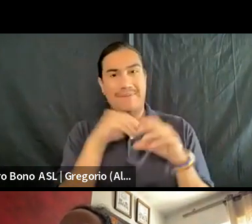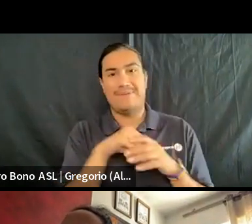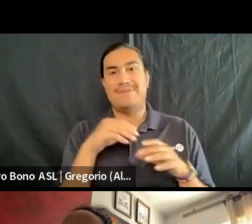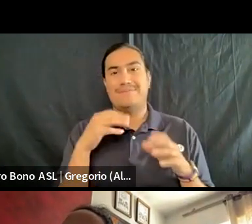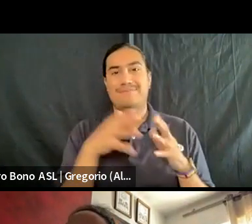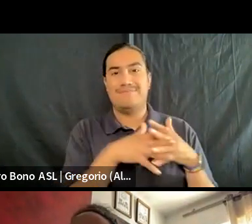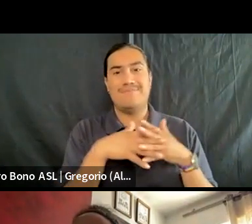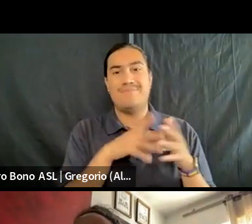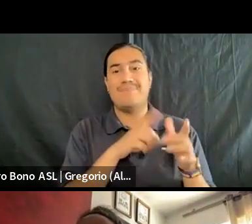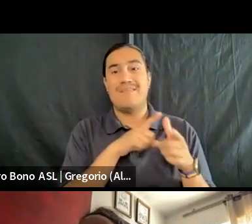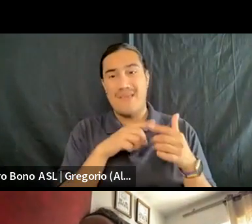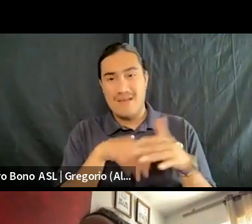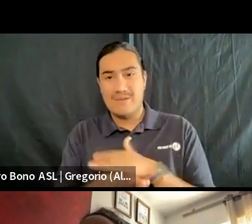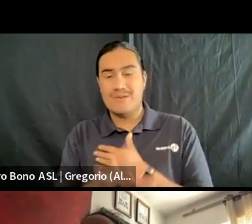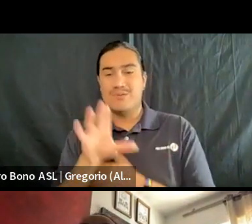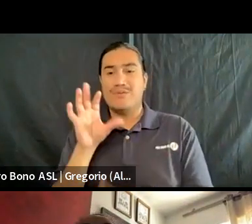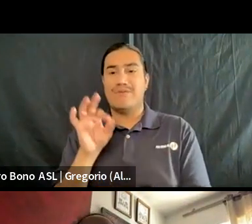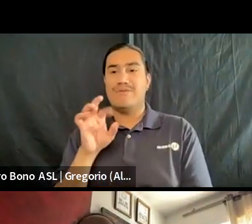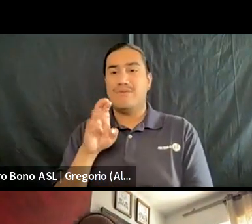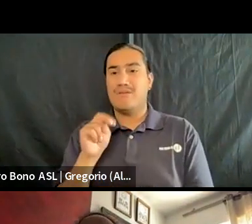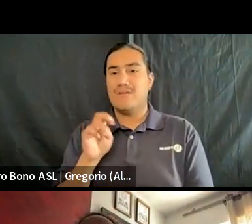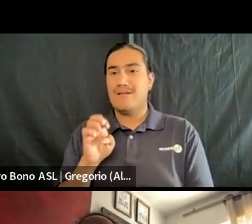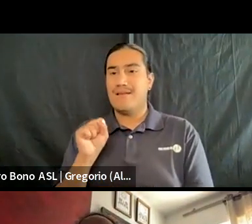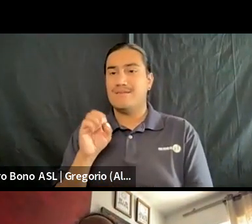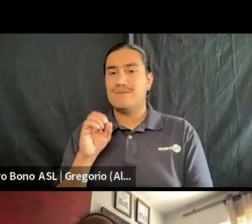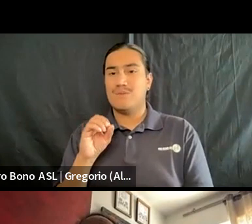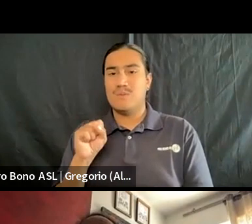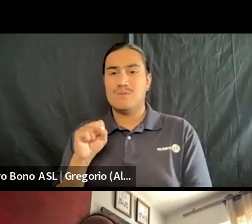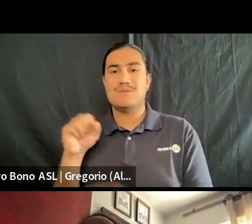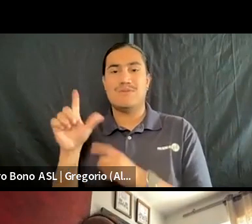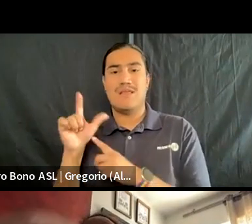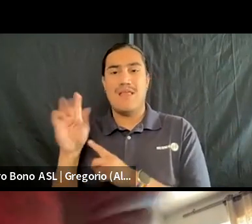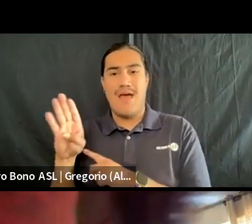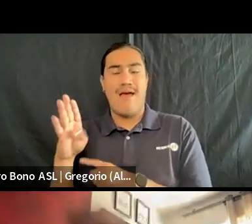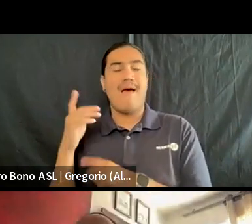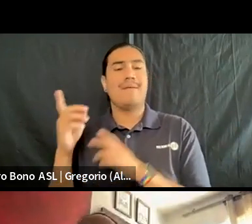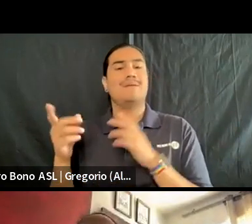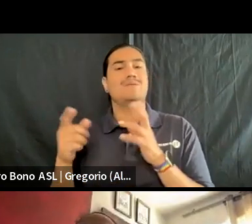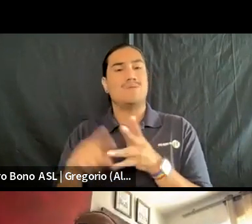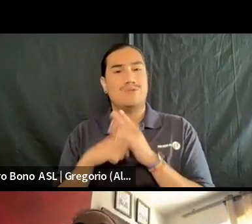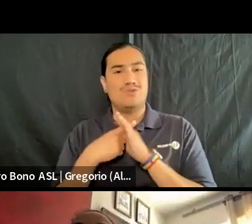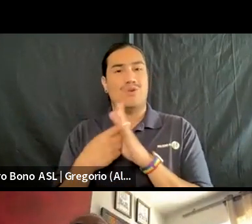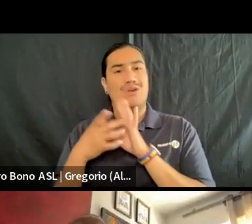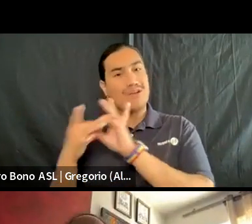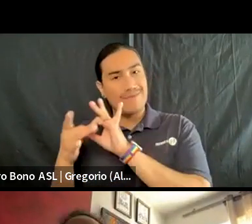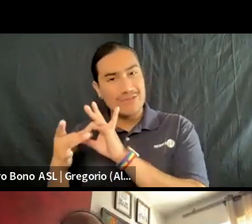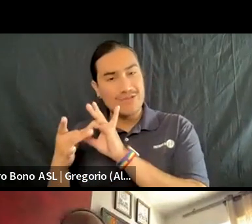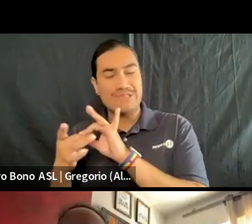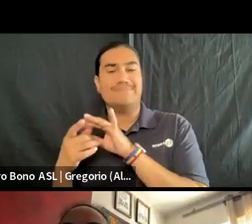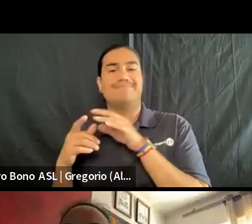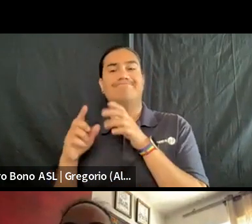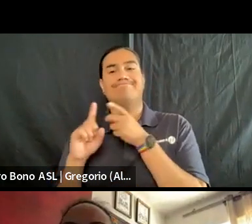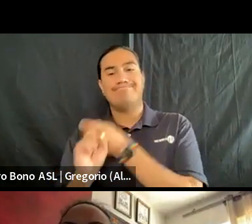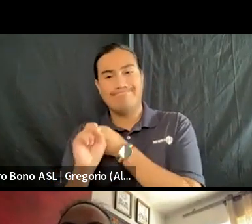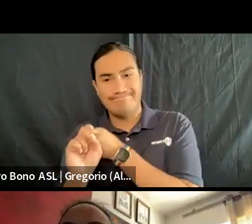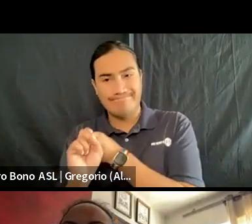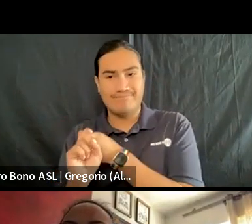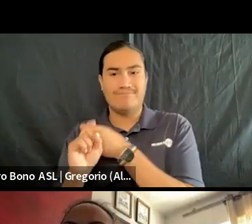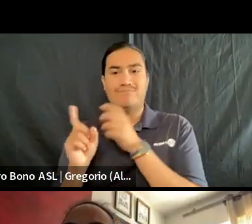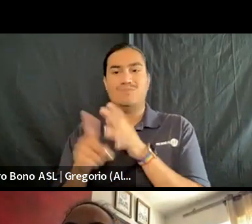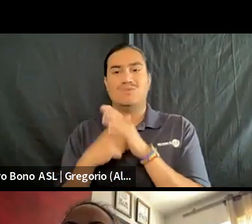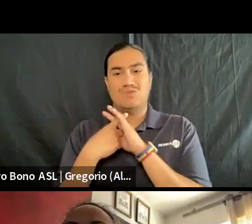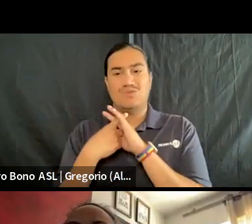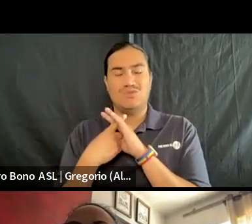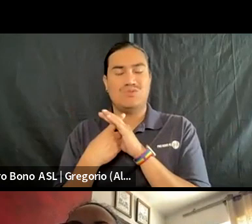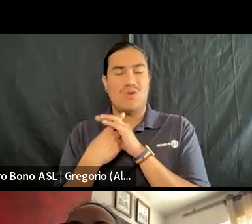in Furness's lab, and we were able to build this friendship and this mentorship. And he taught me so